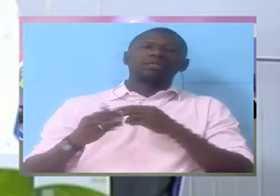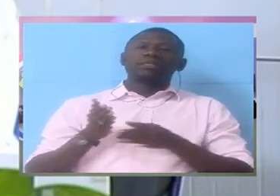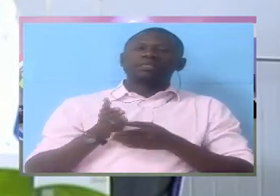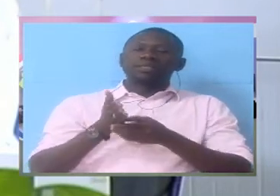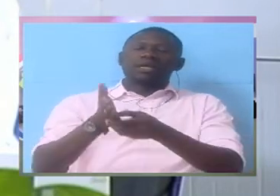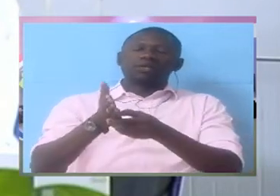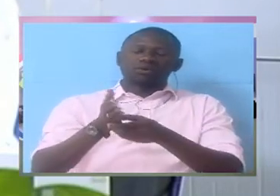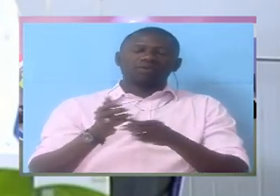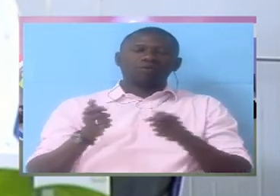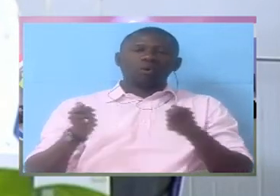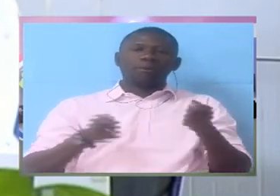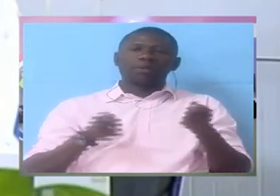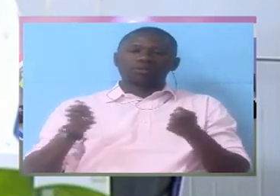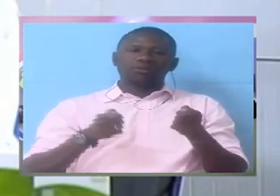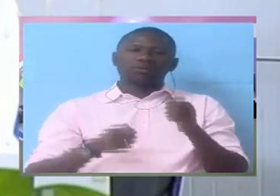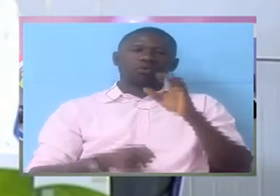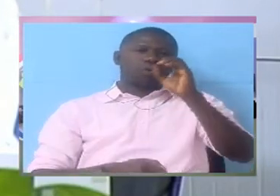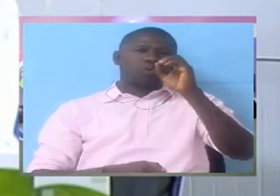operations.